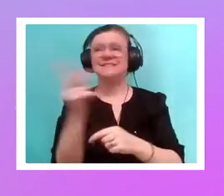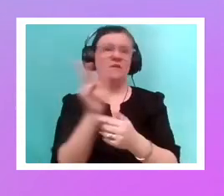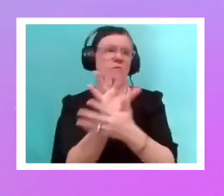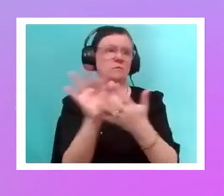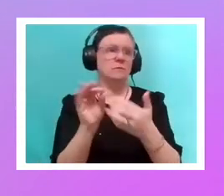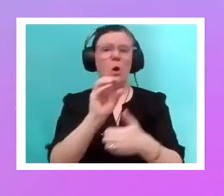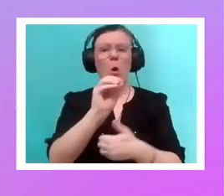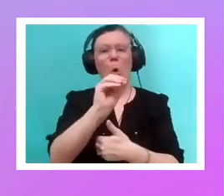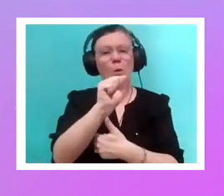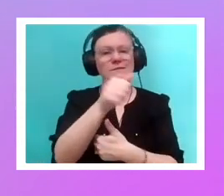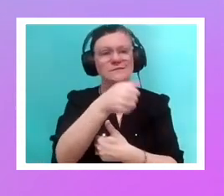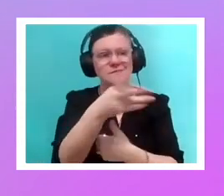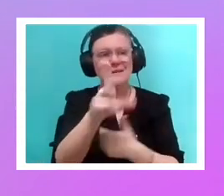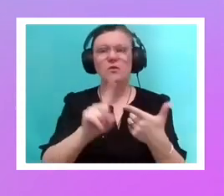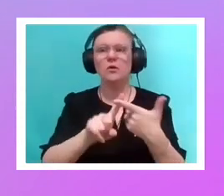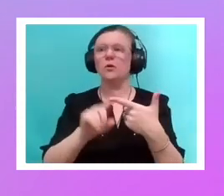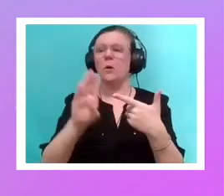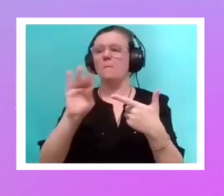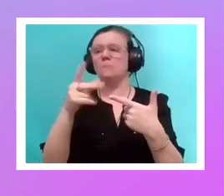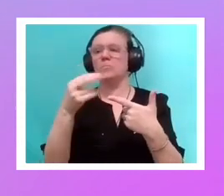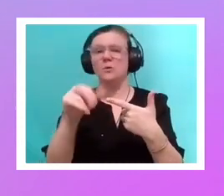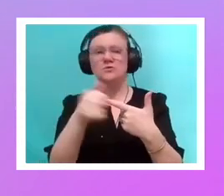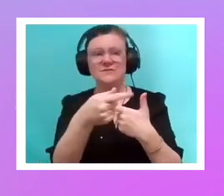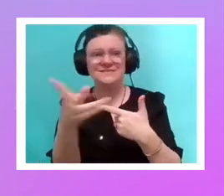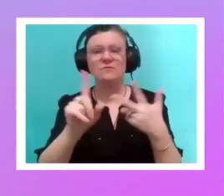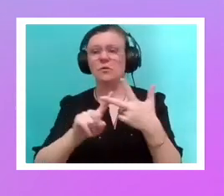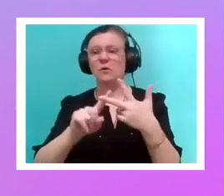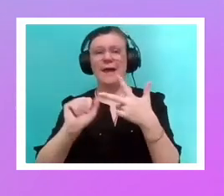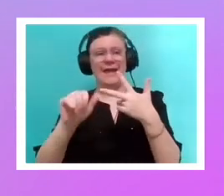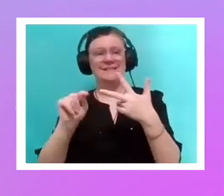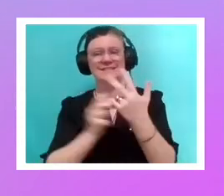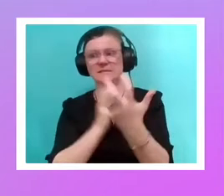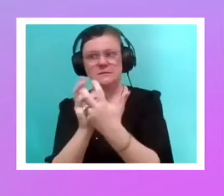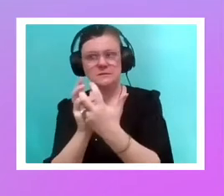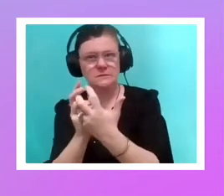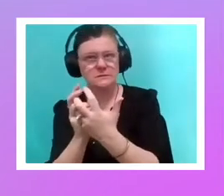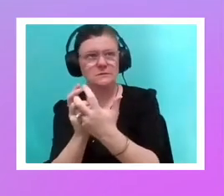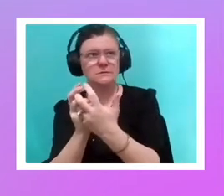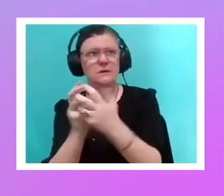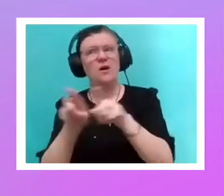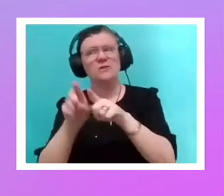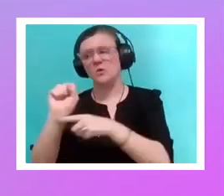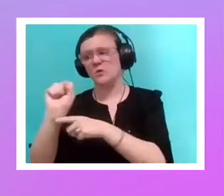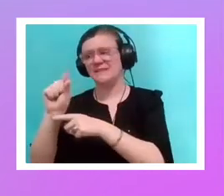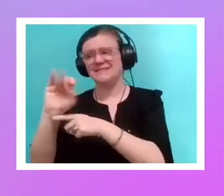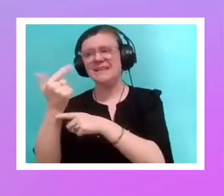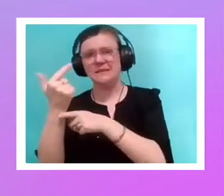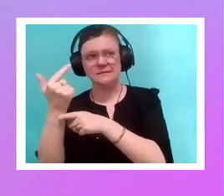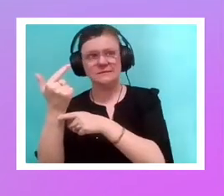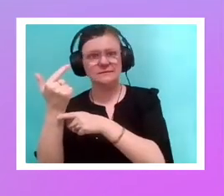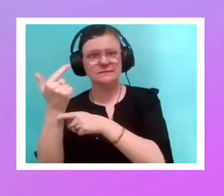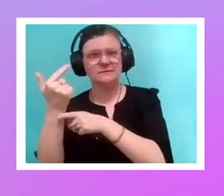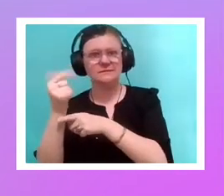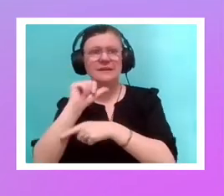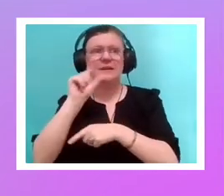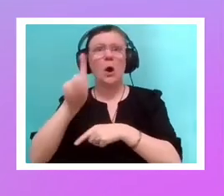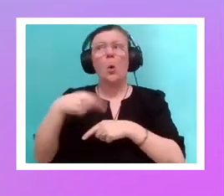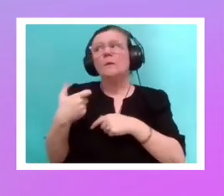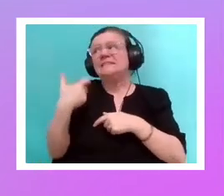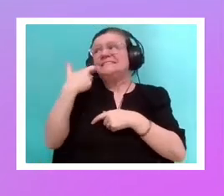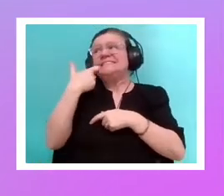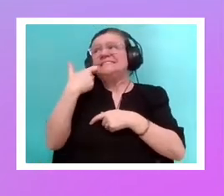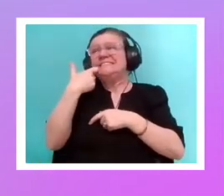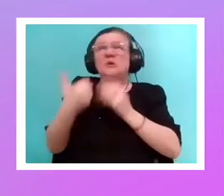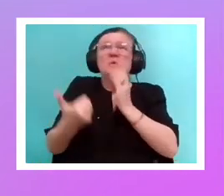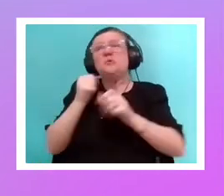system, browser, and assistive technologies used, and of course, settings of these things as well. And not just the latest versions of browsers